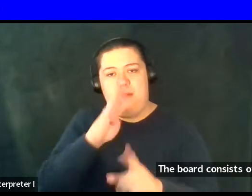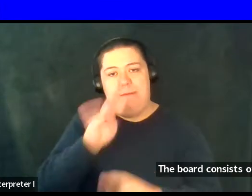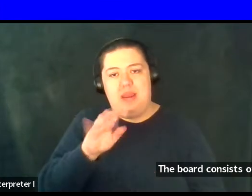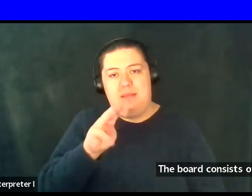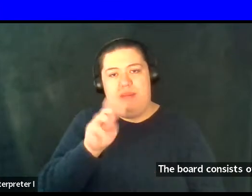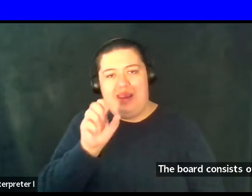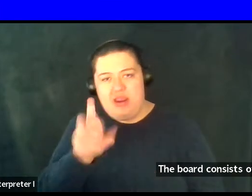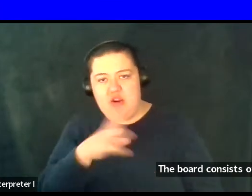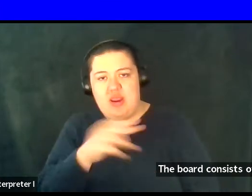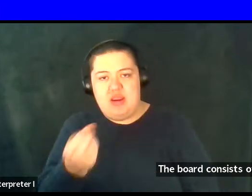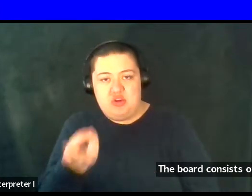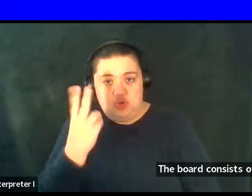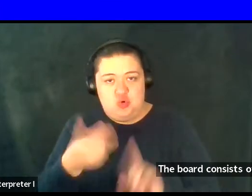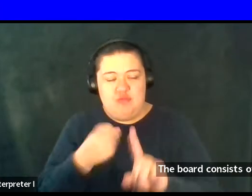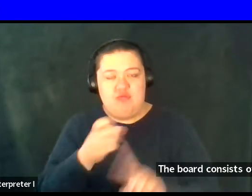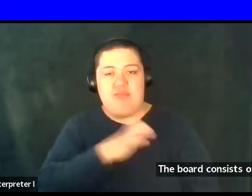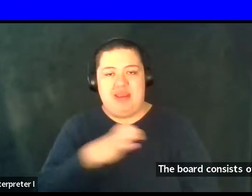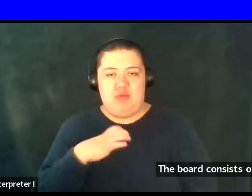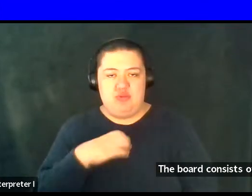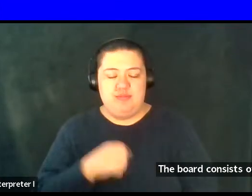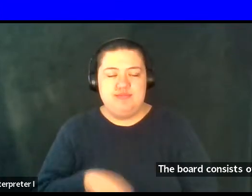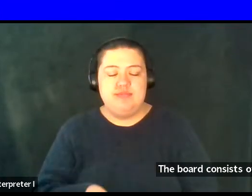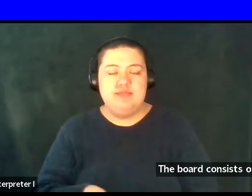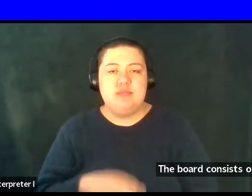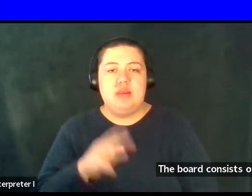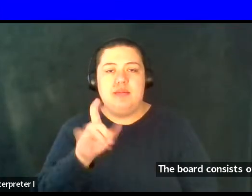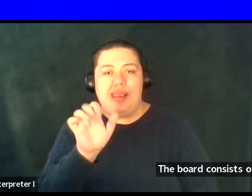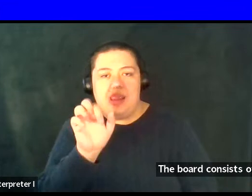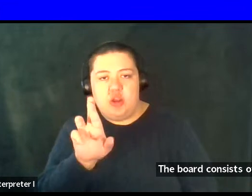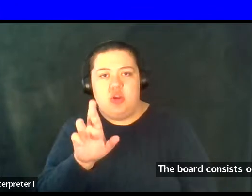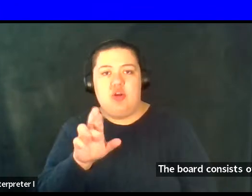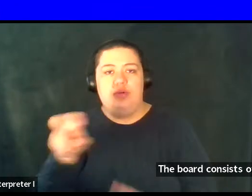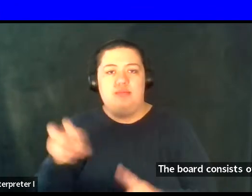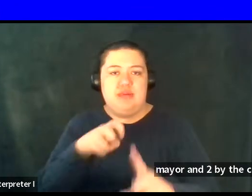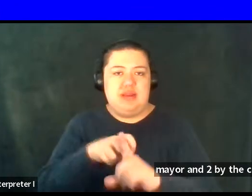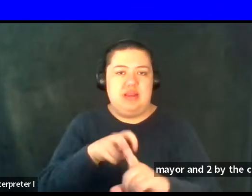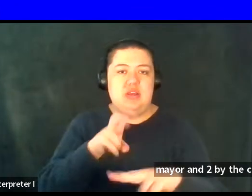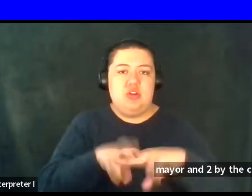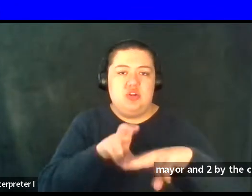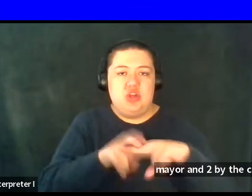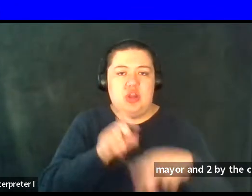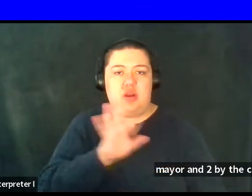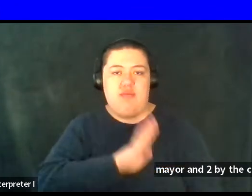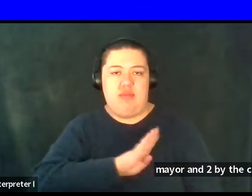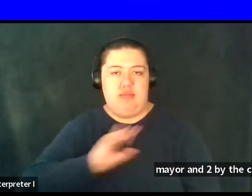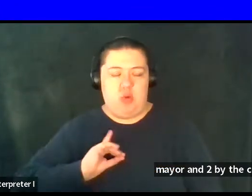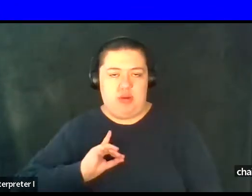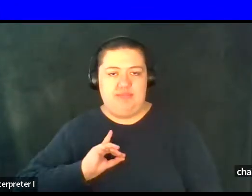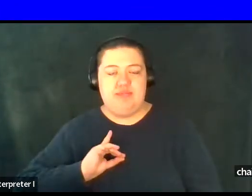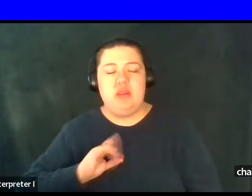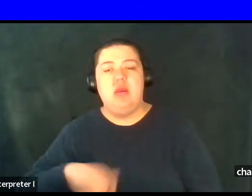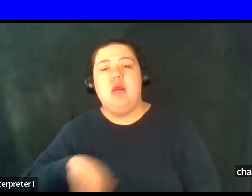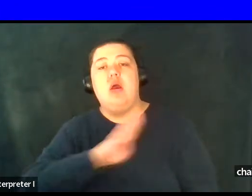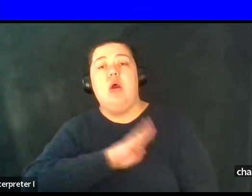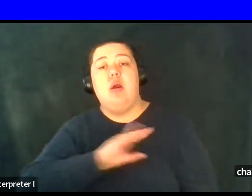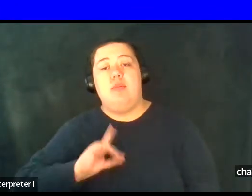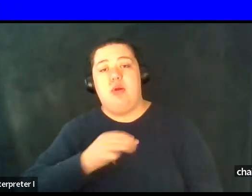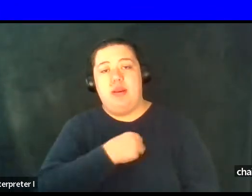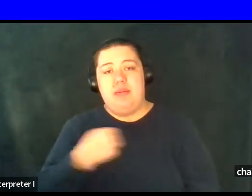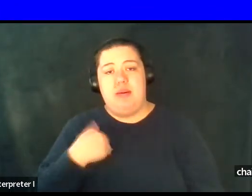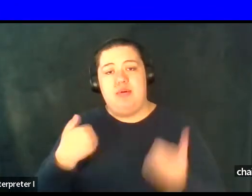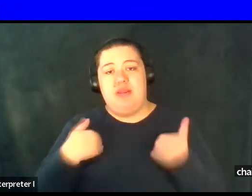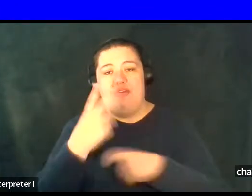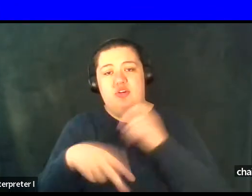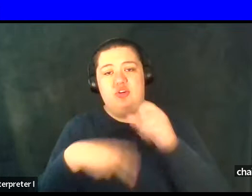the council. The mayor designates the chair of the board. The board members serve for 2-year